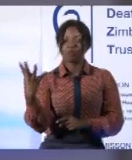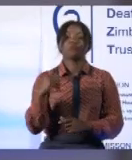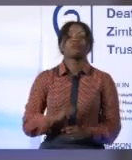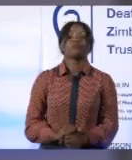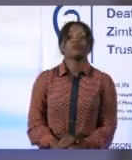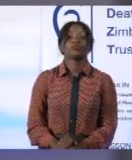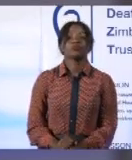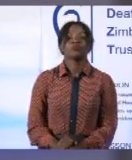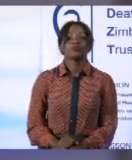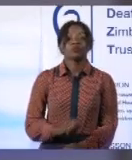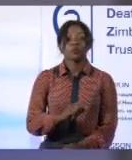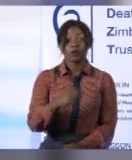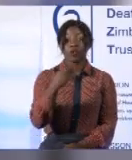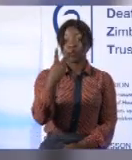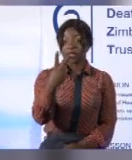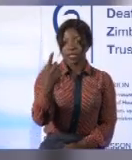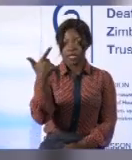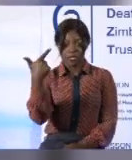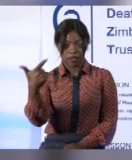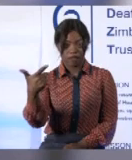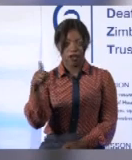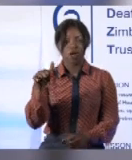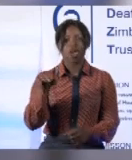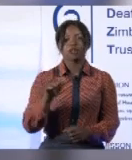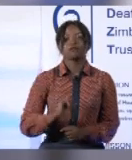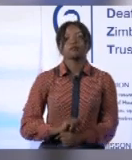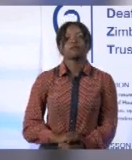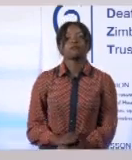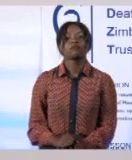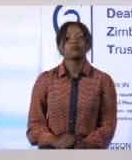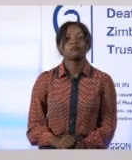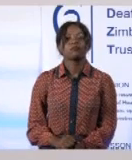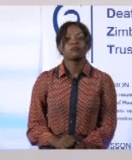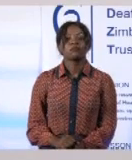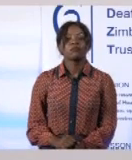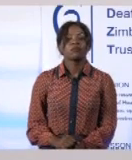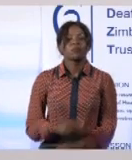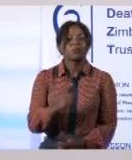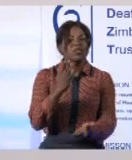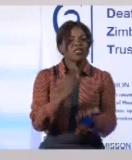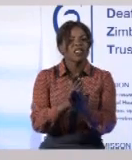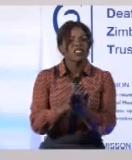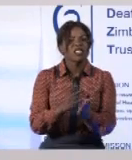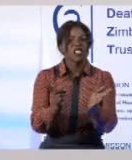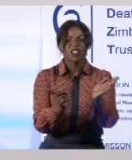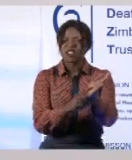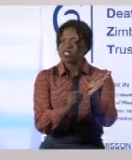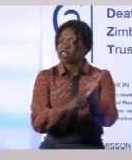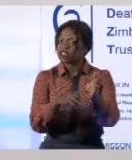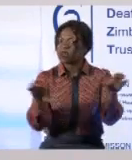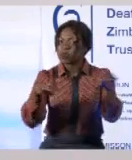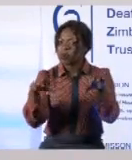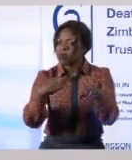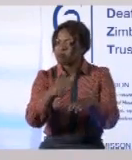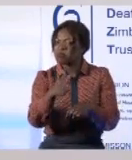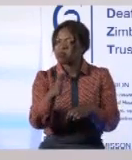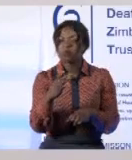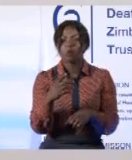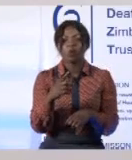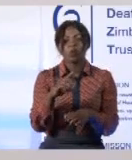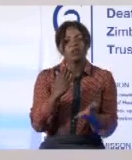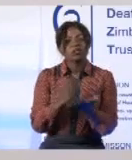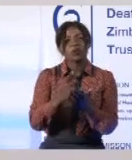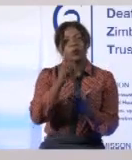And McDonald? I'm 27. You're 27. Yeah. How old were you when you started, when you got